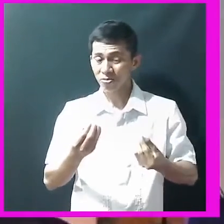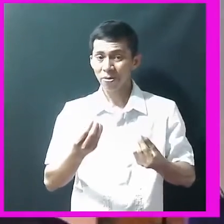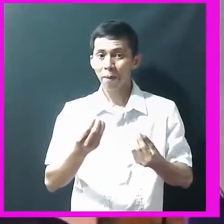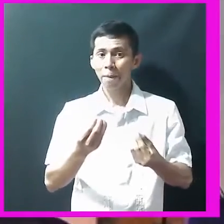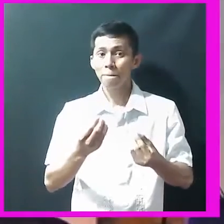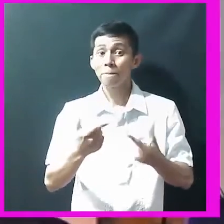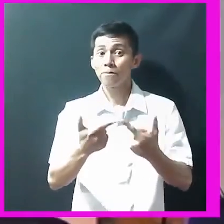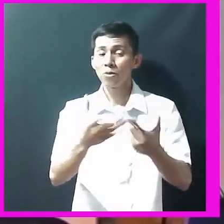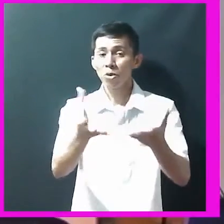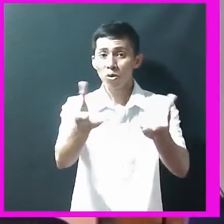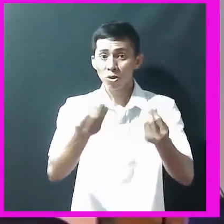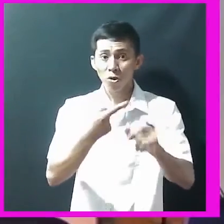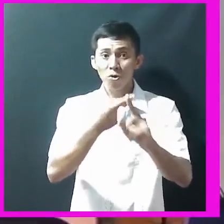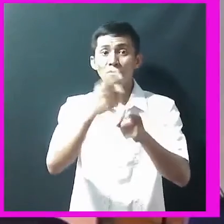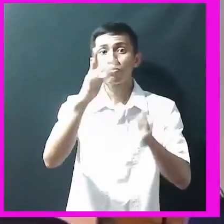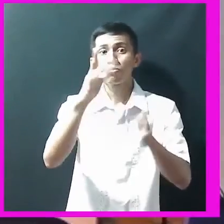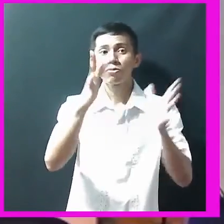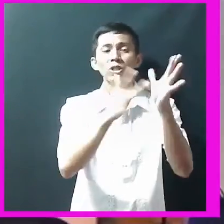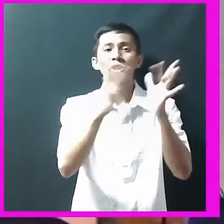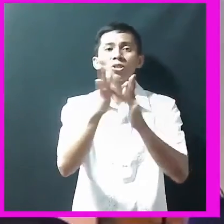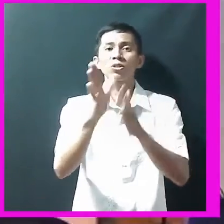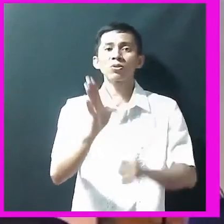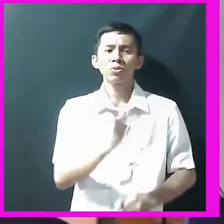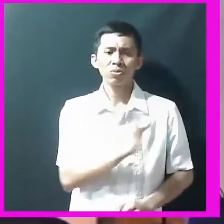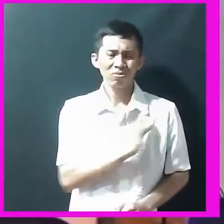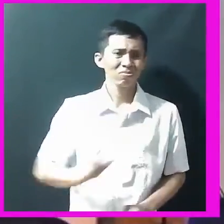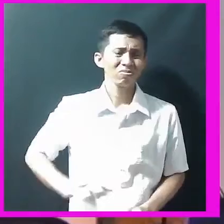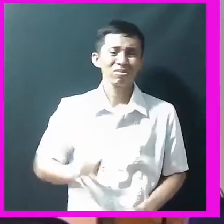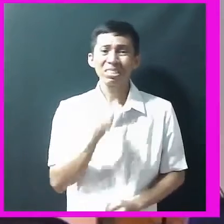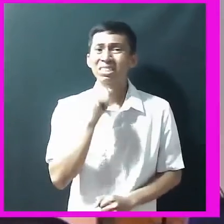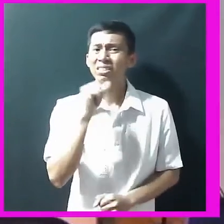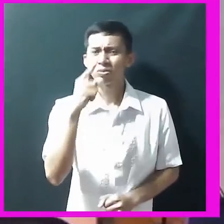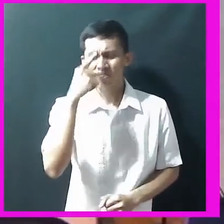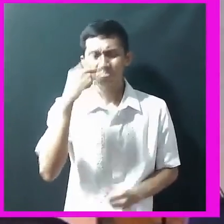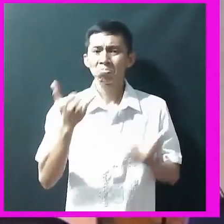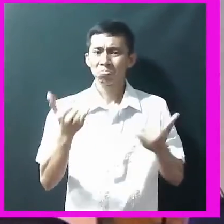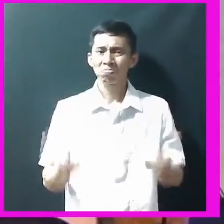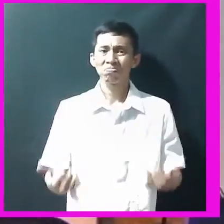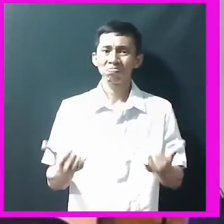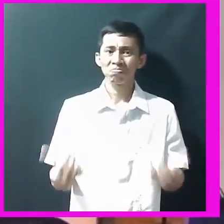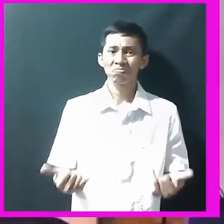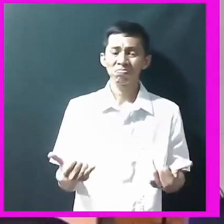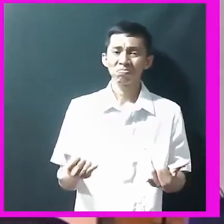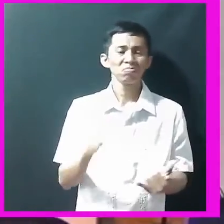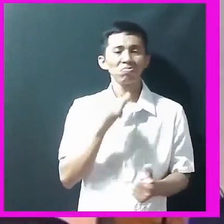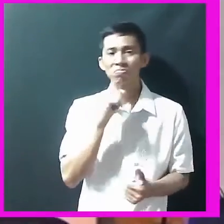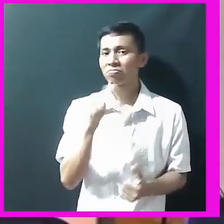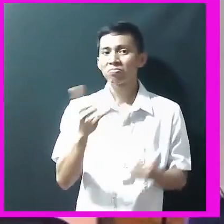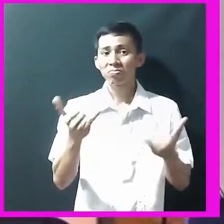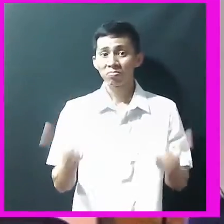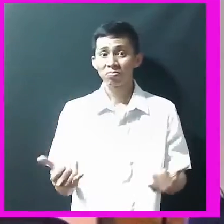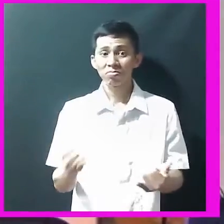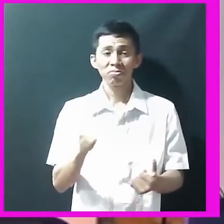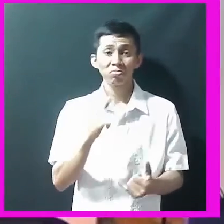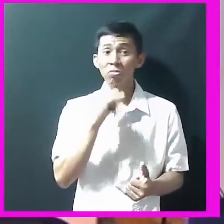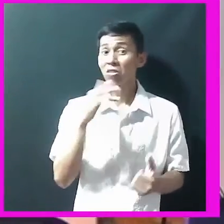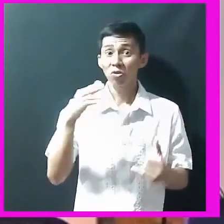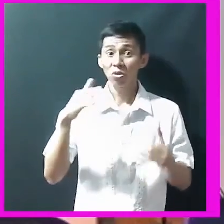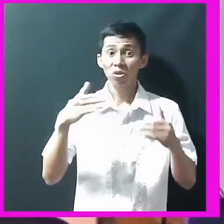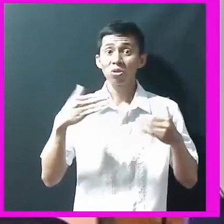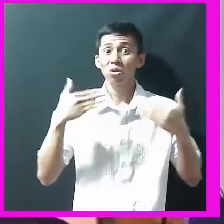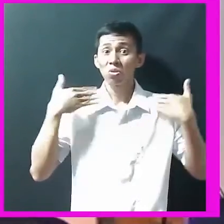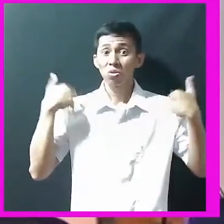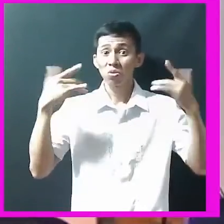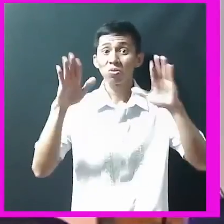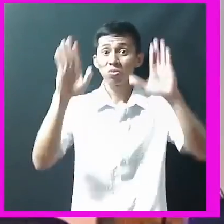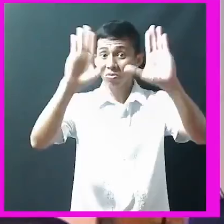imuhang na-receive from Jesus Christ, it not just for today, it's not just for Youth Sunday,